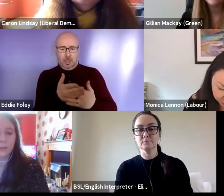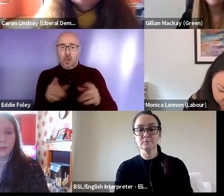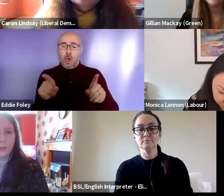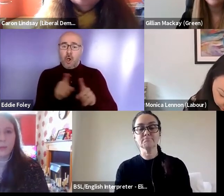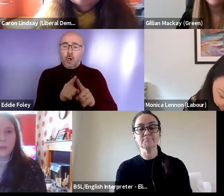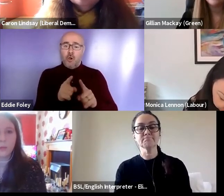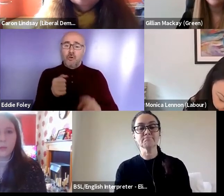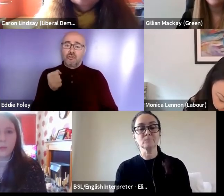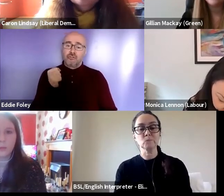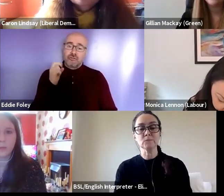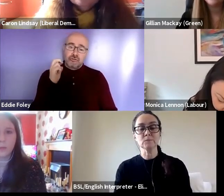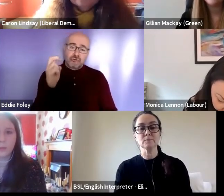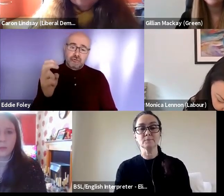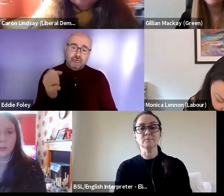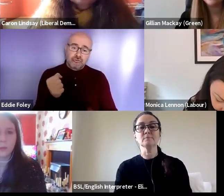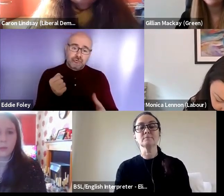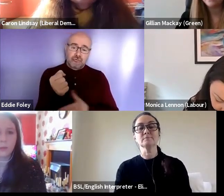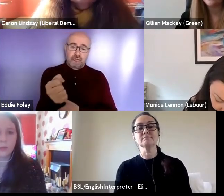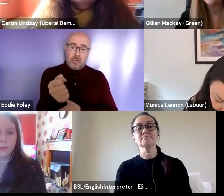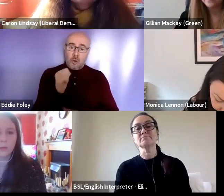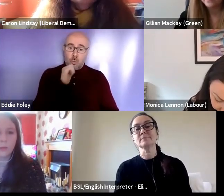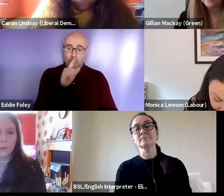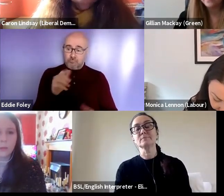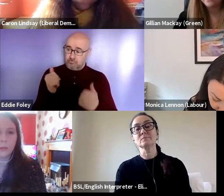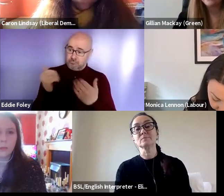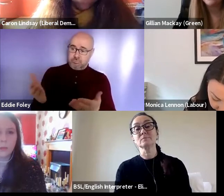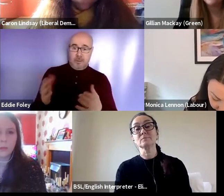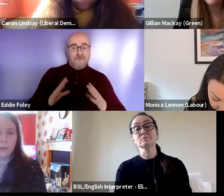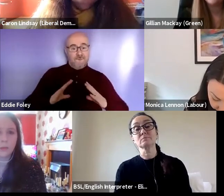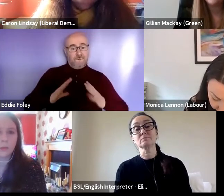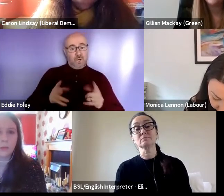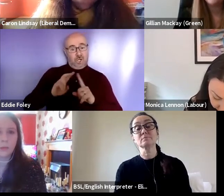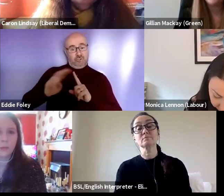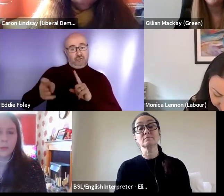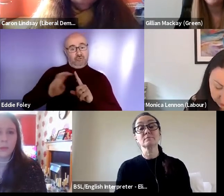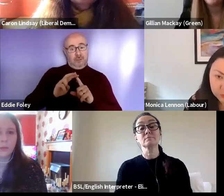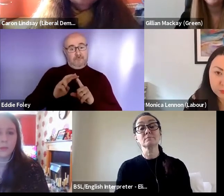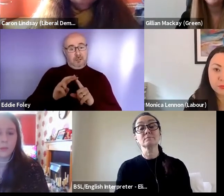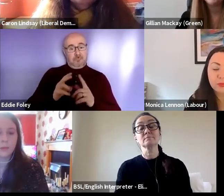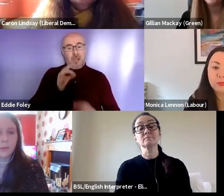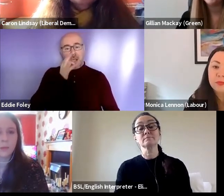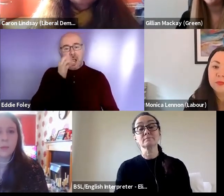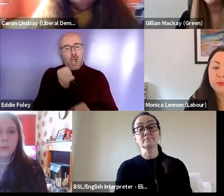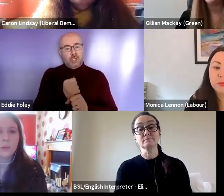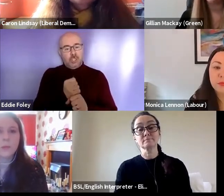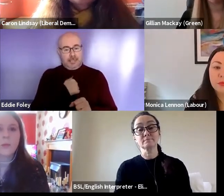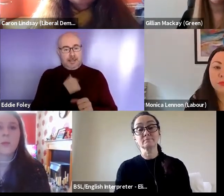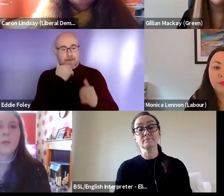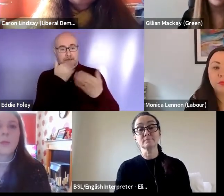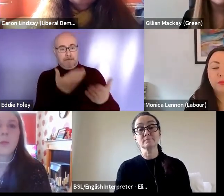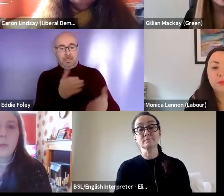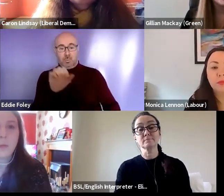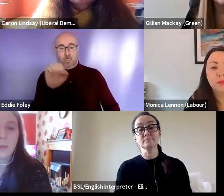people who are already qualified for free bus travel? I'm going to come to you first, Gillian, on that one.